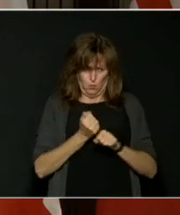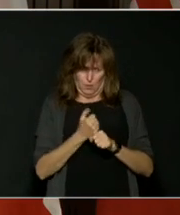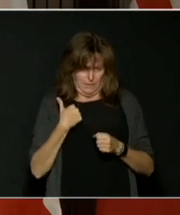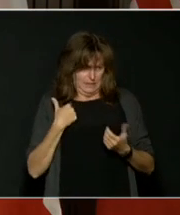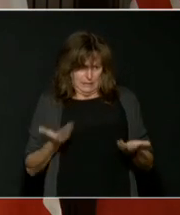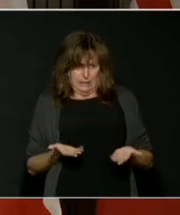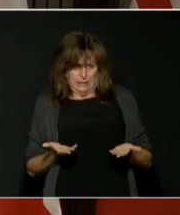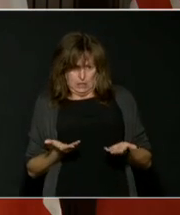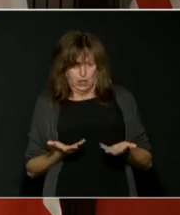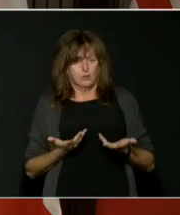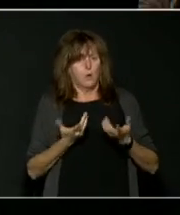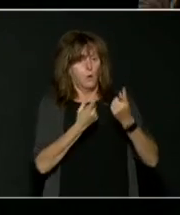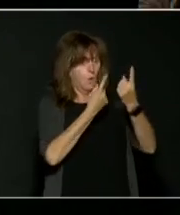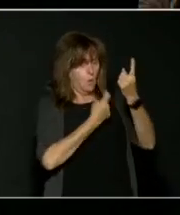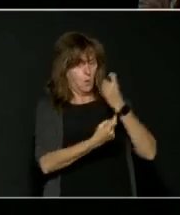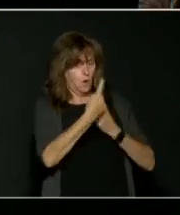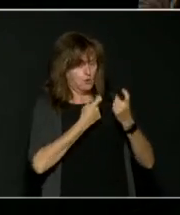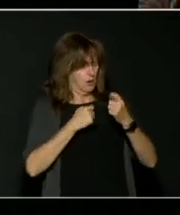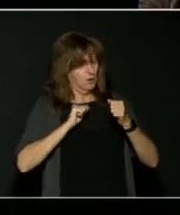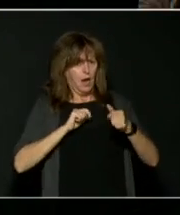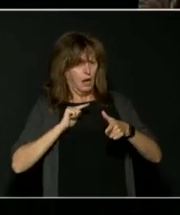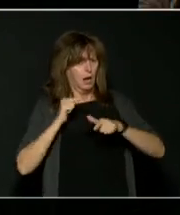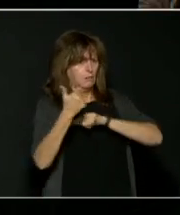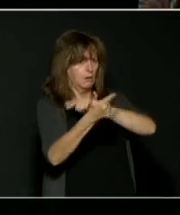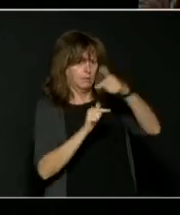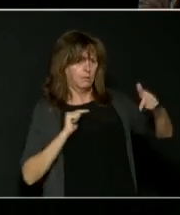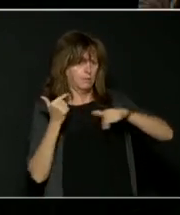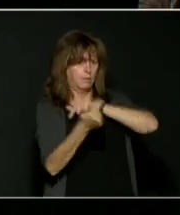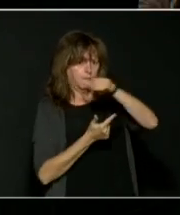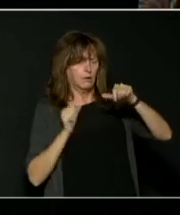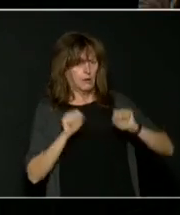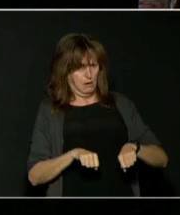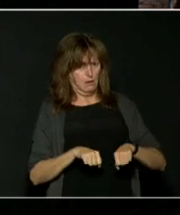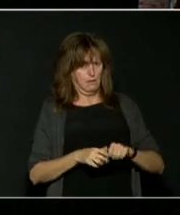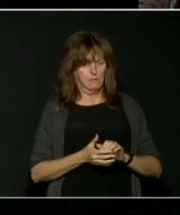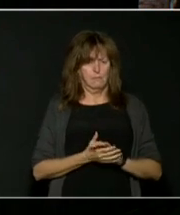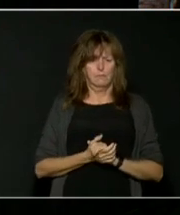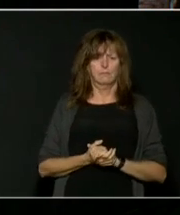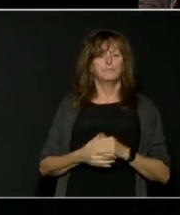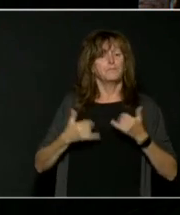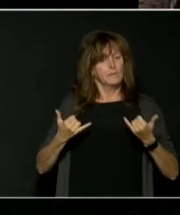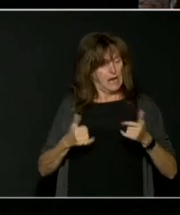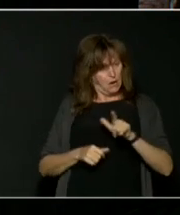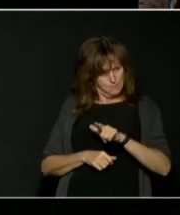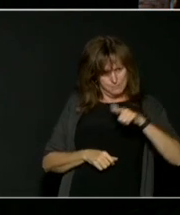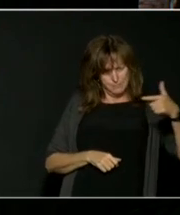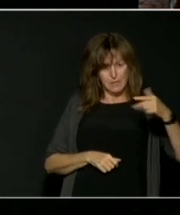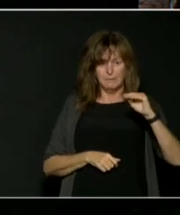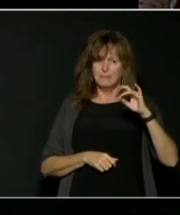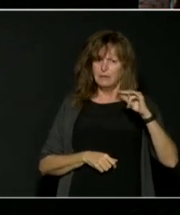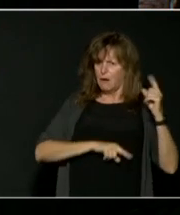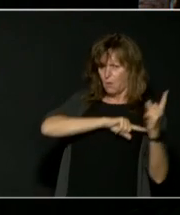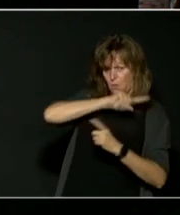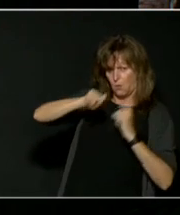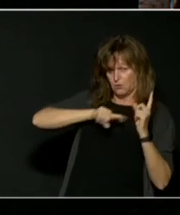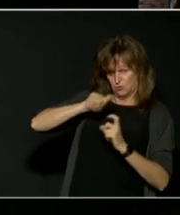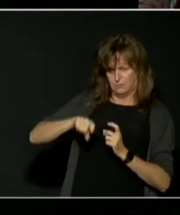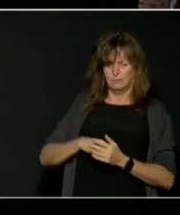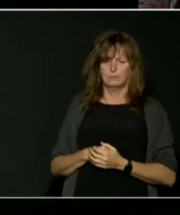you. Over to the phone lines. Just a reminder, one question, one follow-up. Over to the first question,